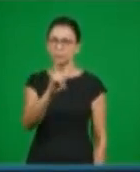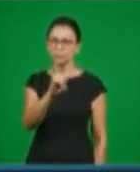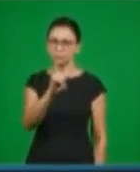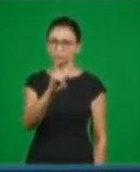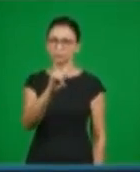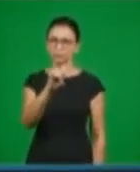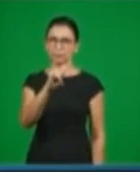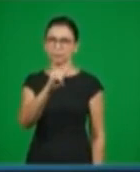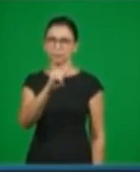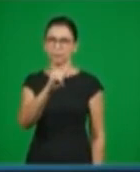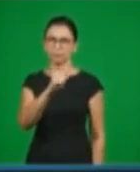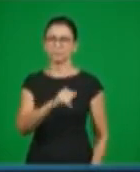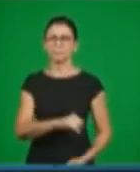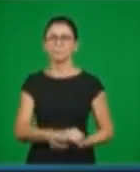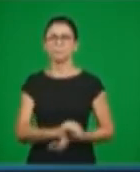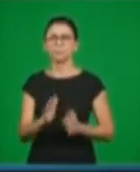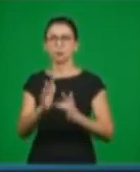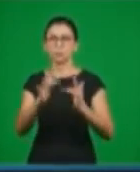It was the one that was